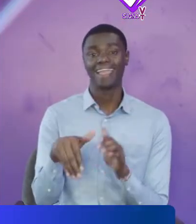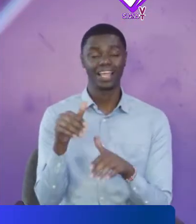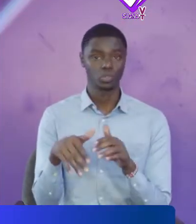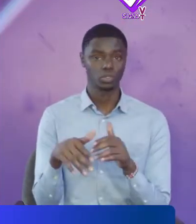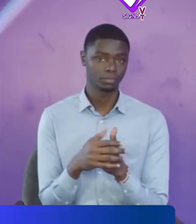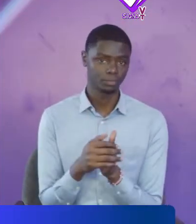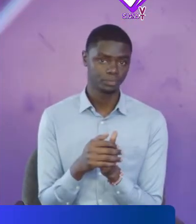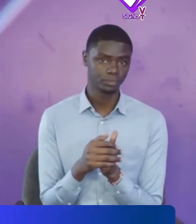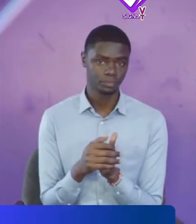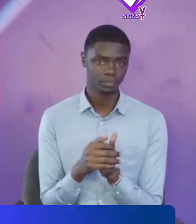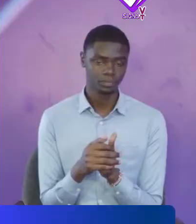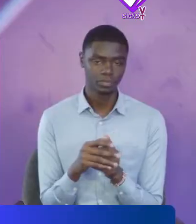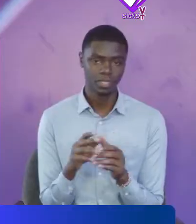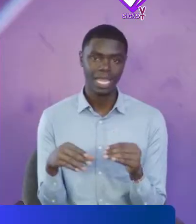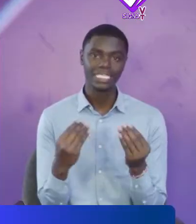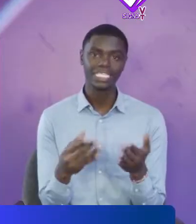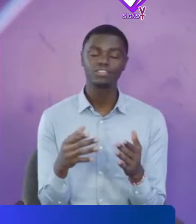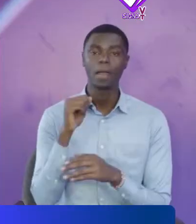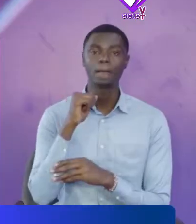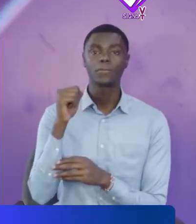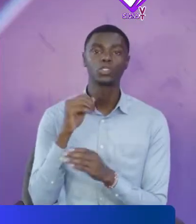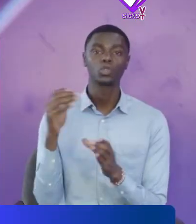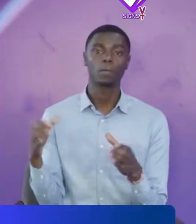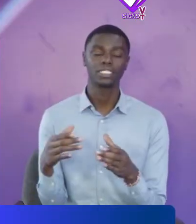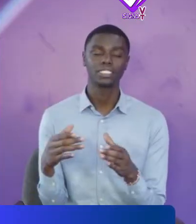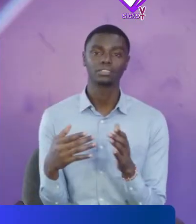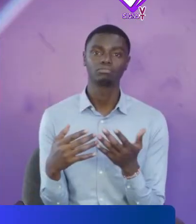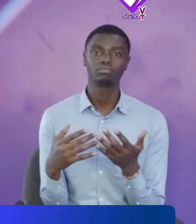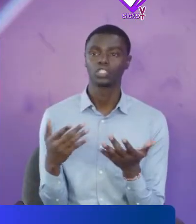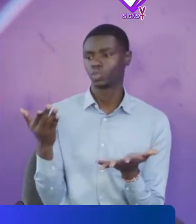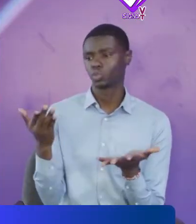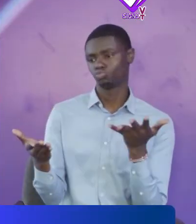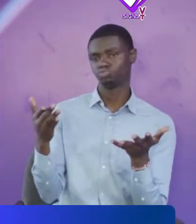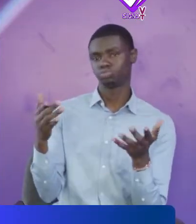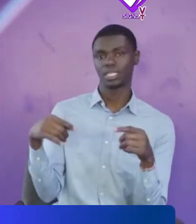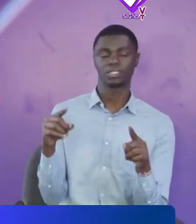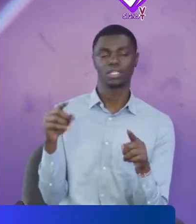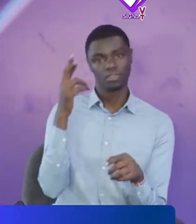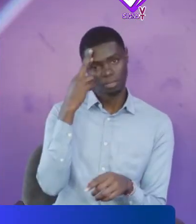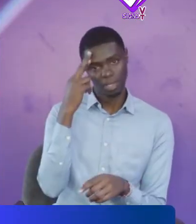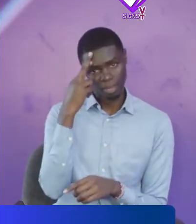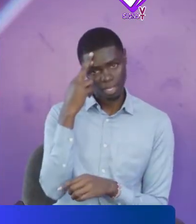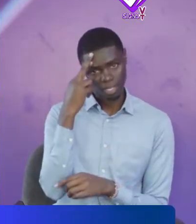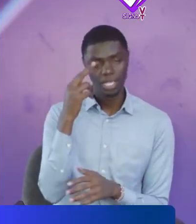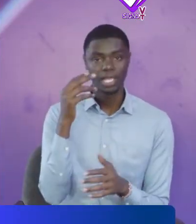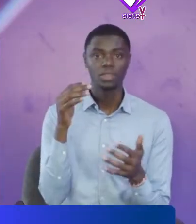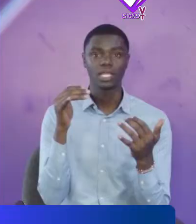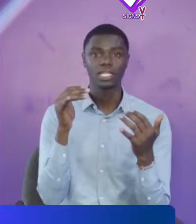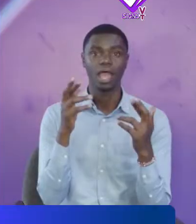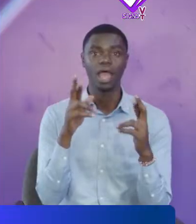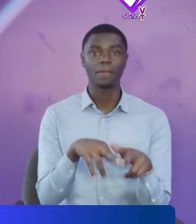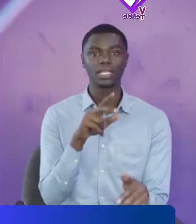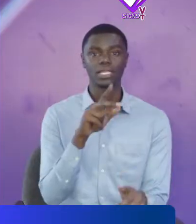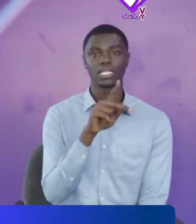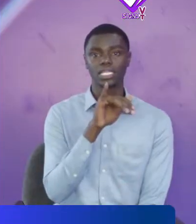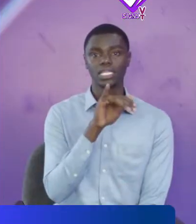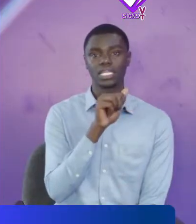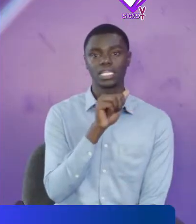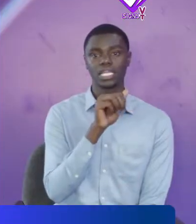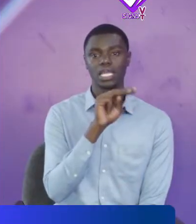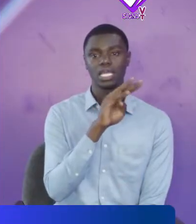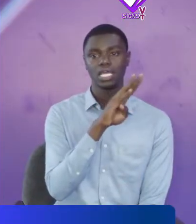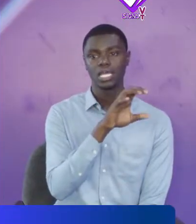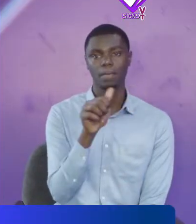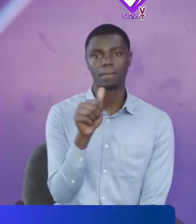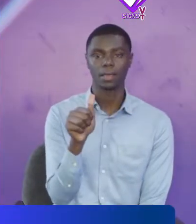gives political parties a chance to gauge themselves. Remember, like the one that took place in Kiamba, where Kawanjiko